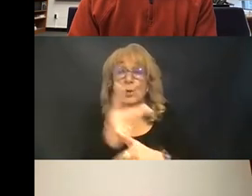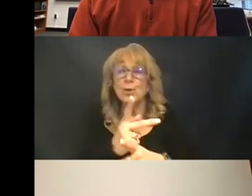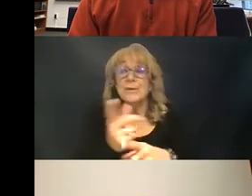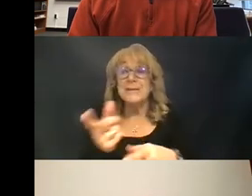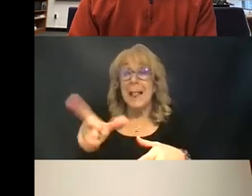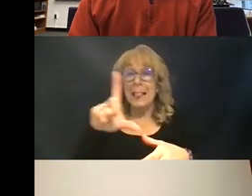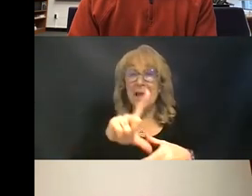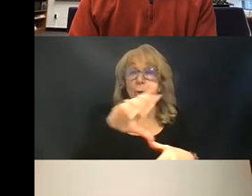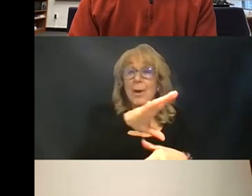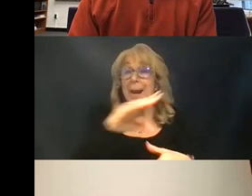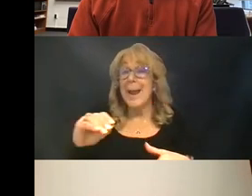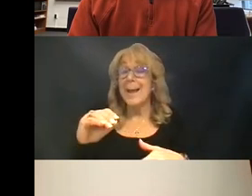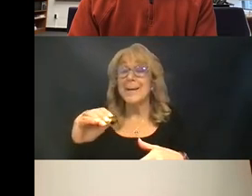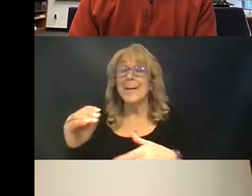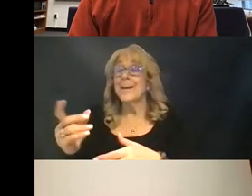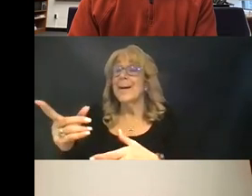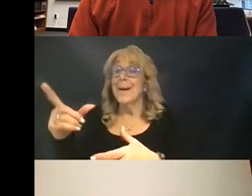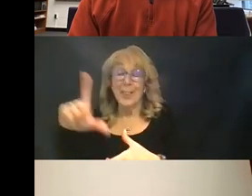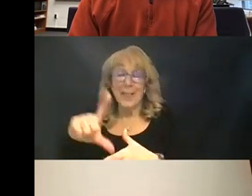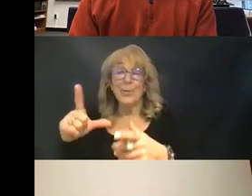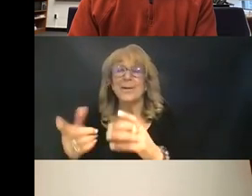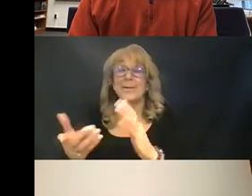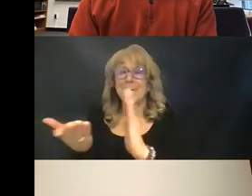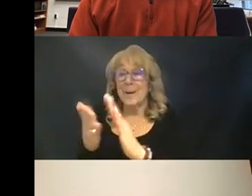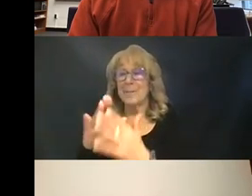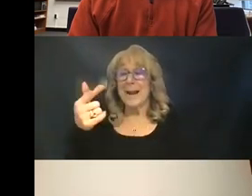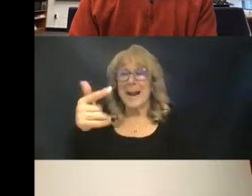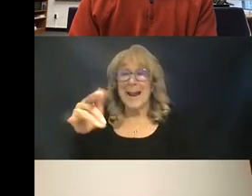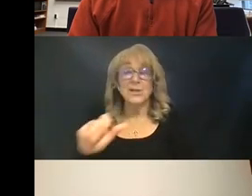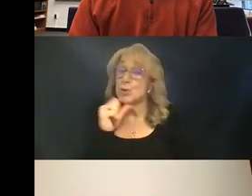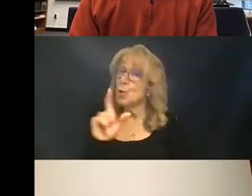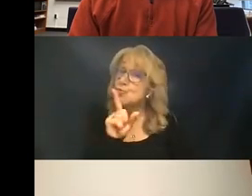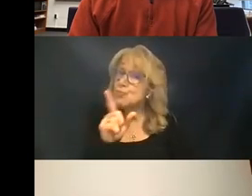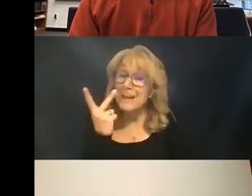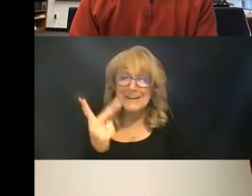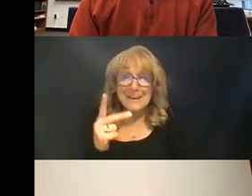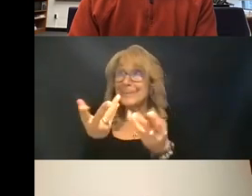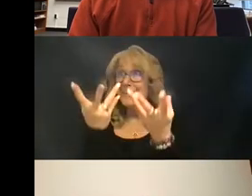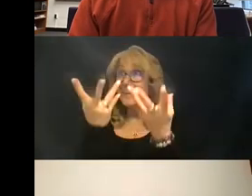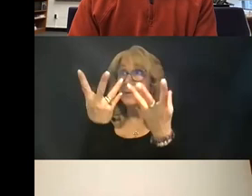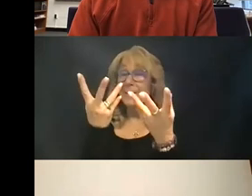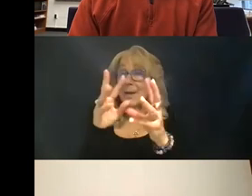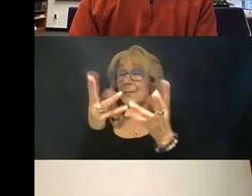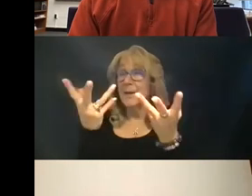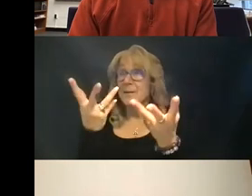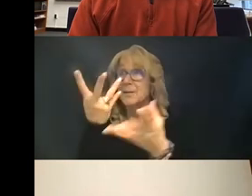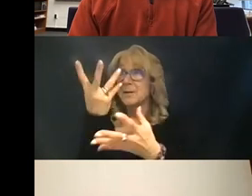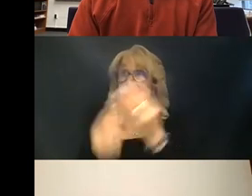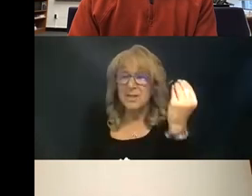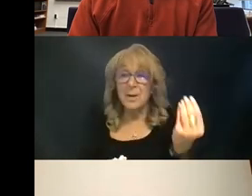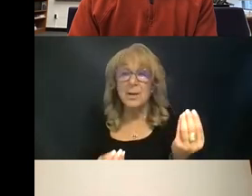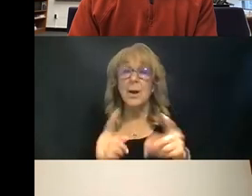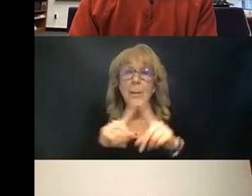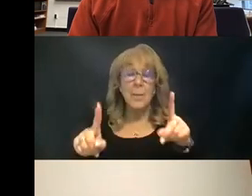gas, water vapor. We don't really see it, but the molecules of water in the gas state, oh, they're spread out so